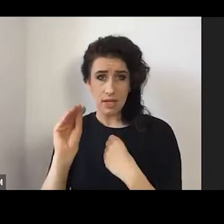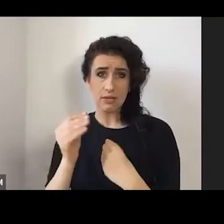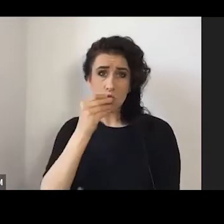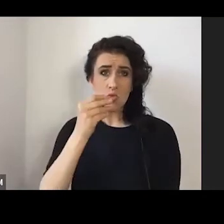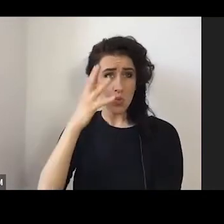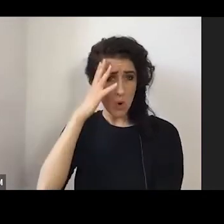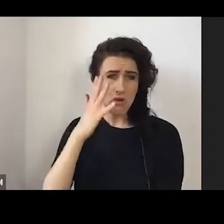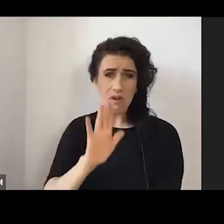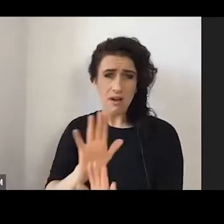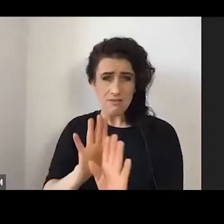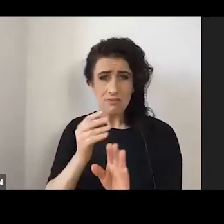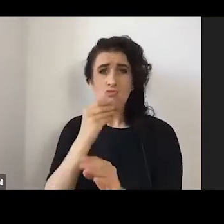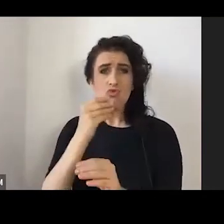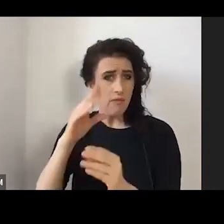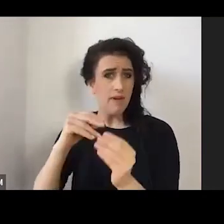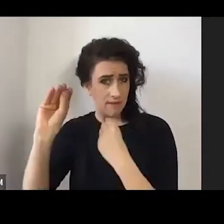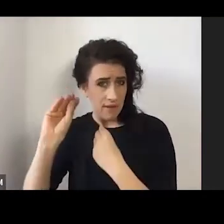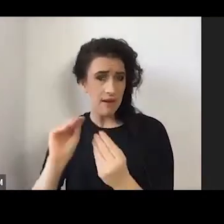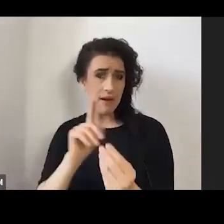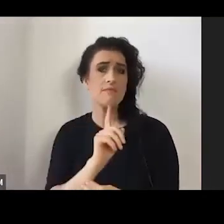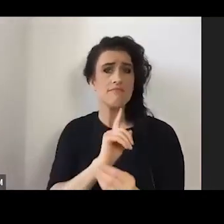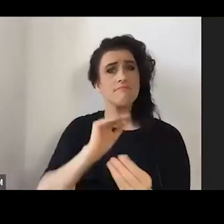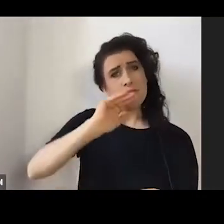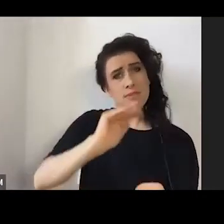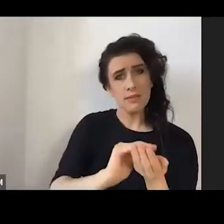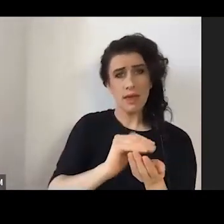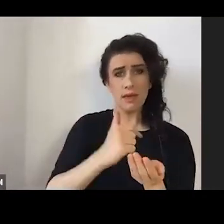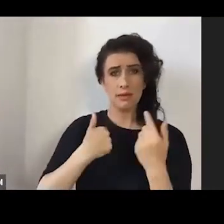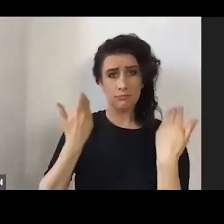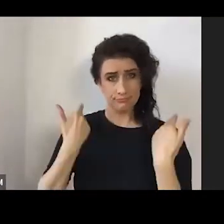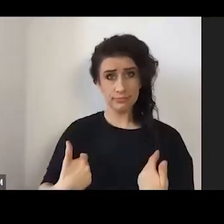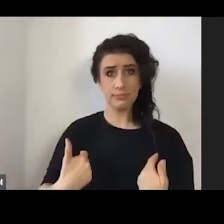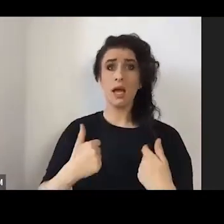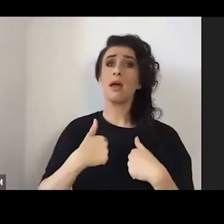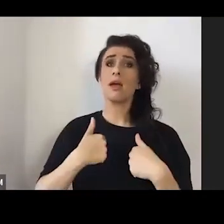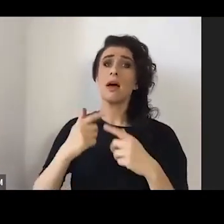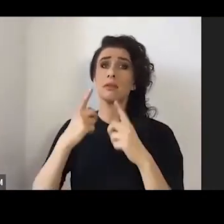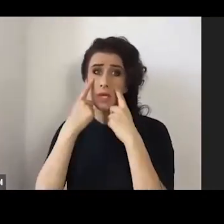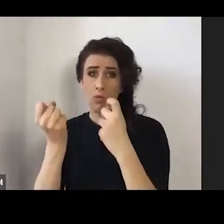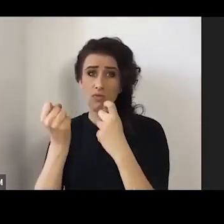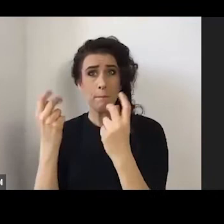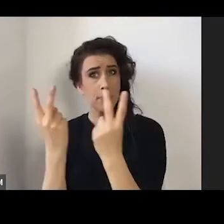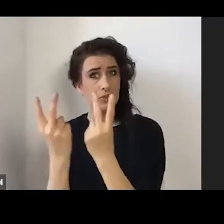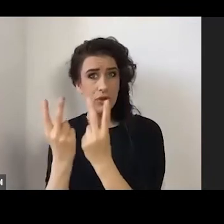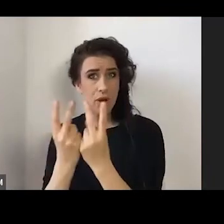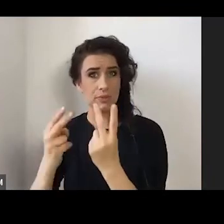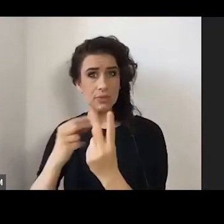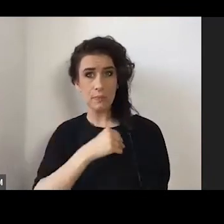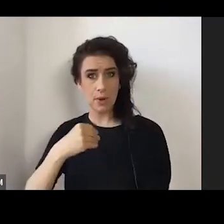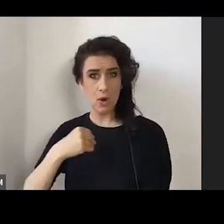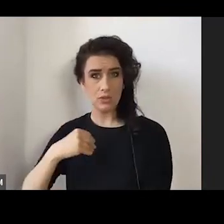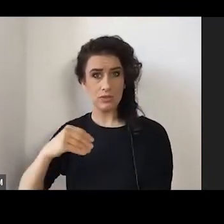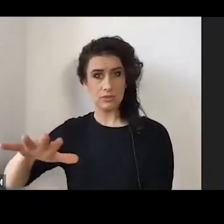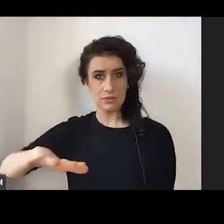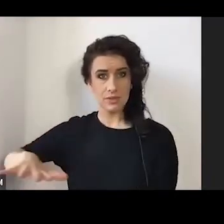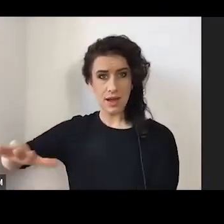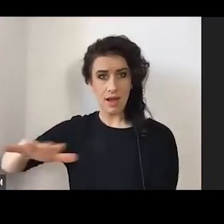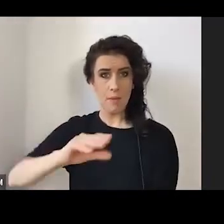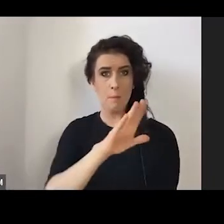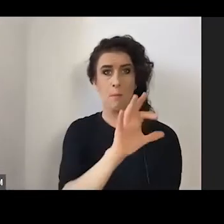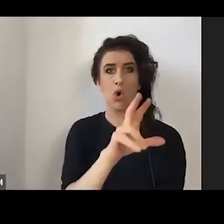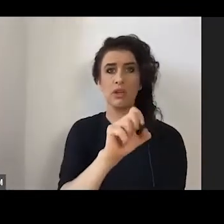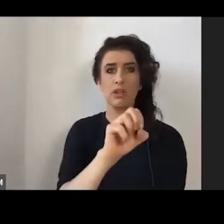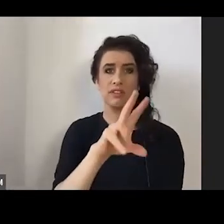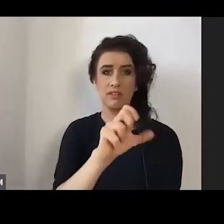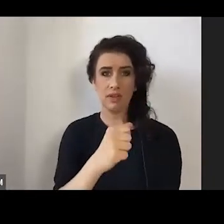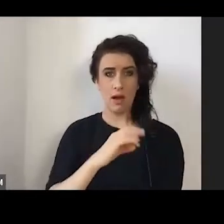of chauvinistic mindset. But I would say it's completely similar. I don't know exactly the